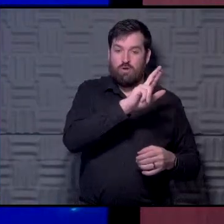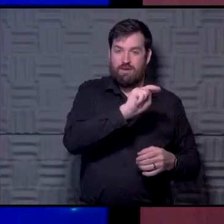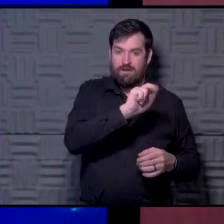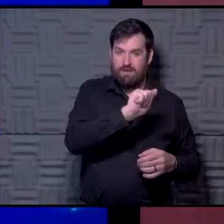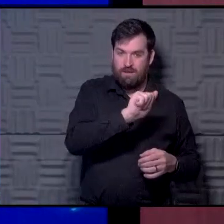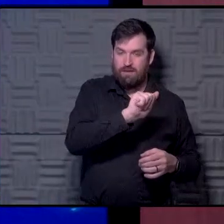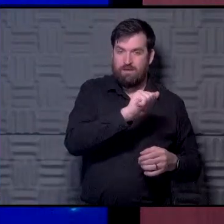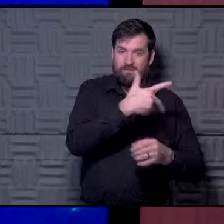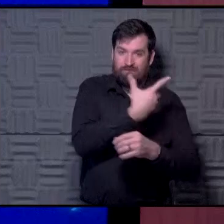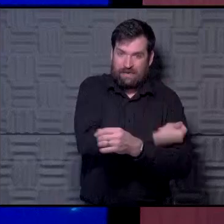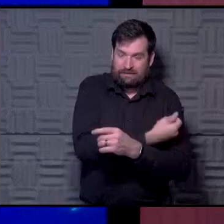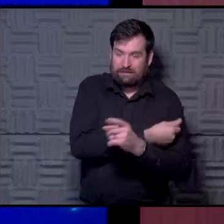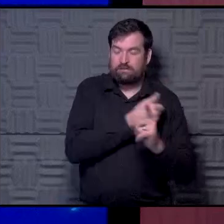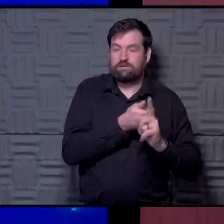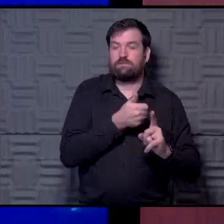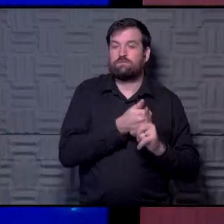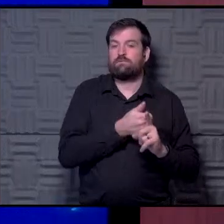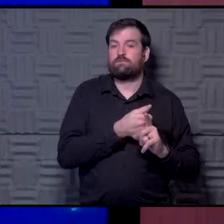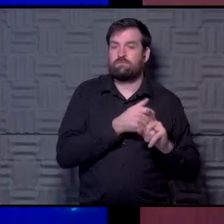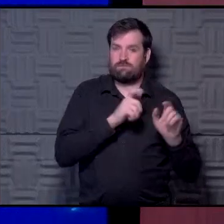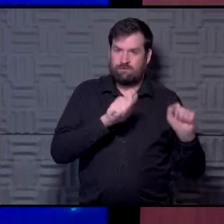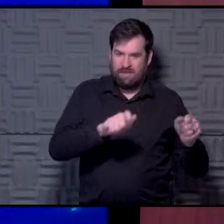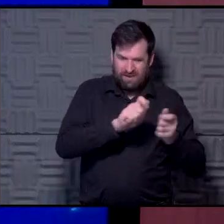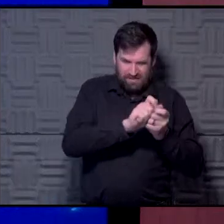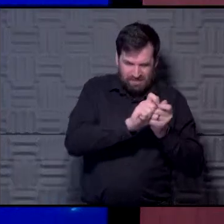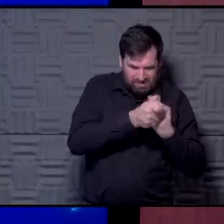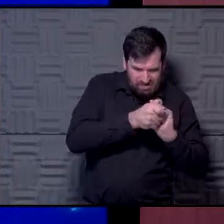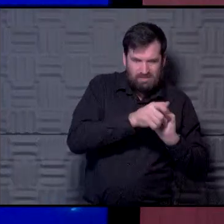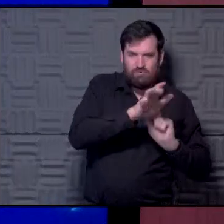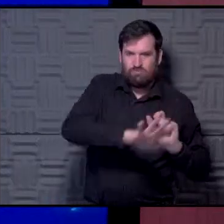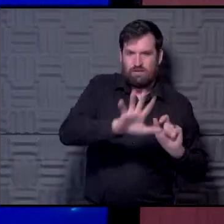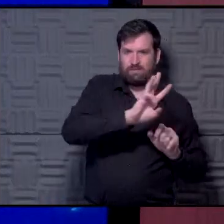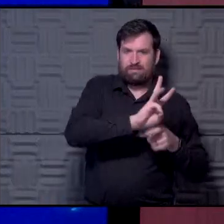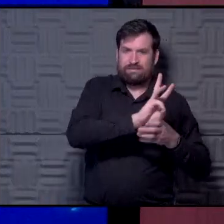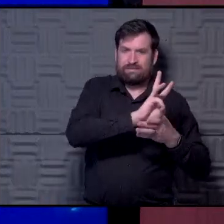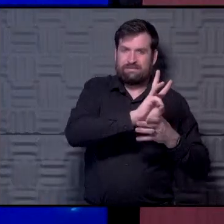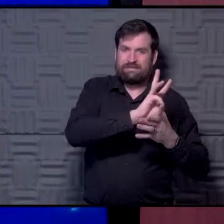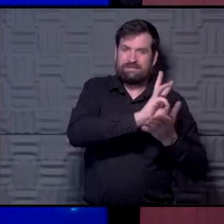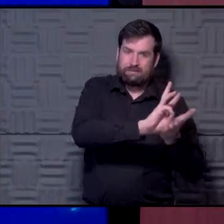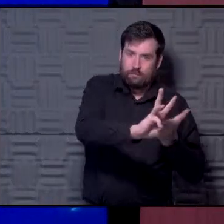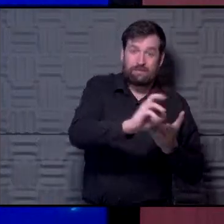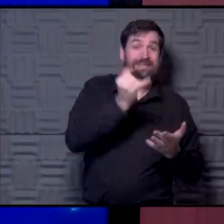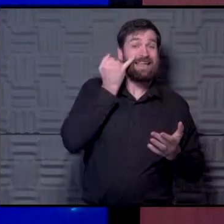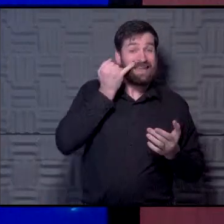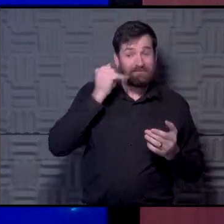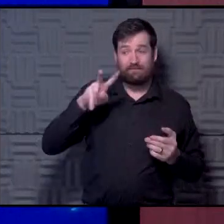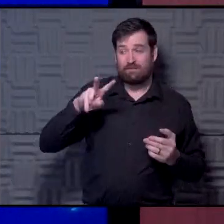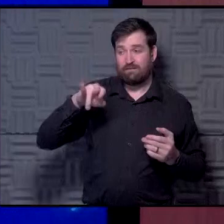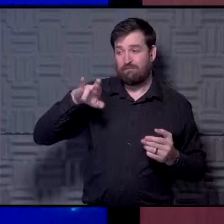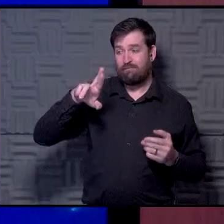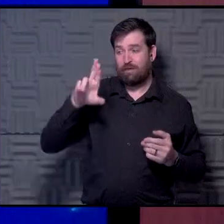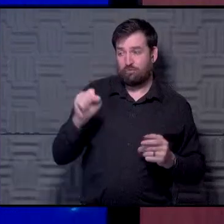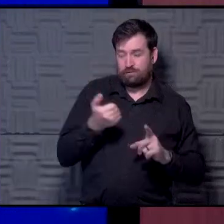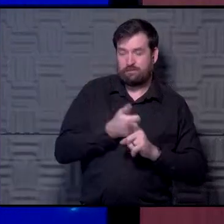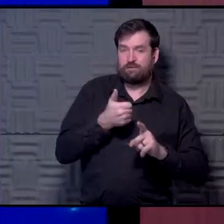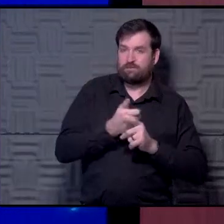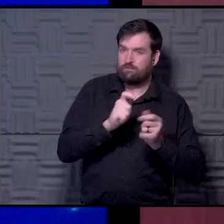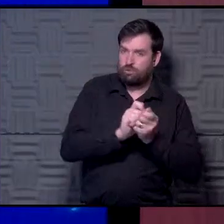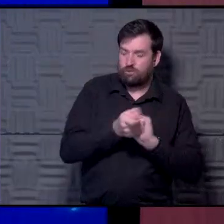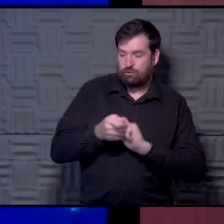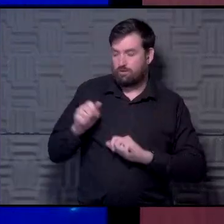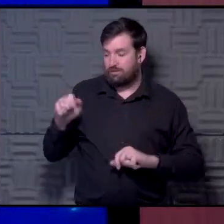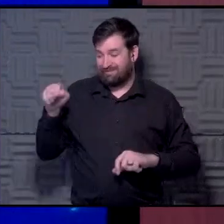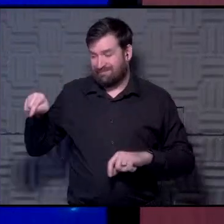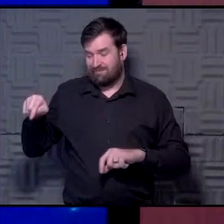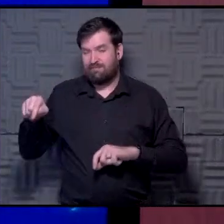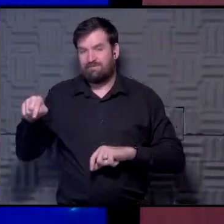mRNA-based vaccines can be altered in about 6 weeks Yeah. if the virus actually changes. It takes longer with